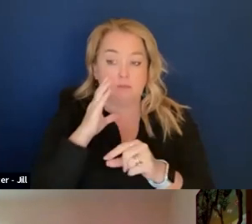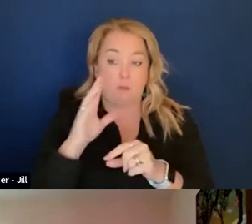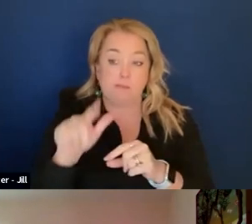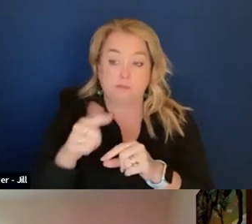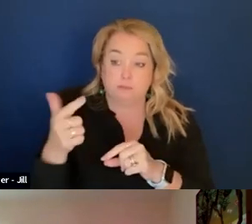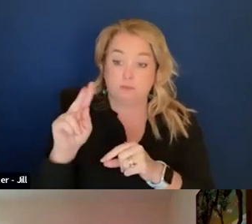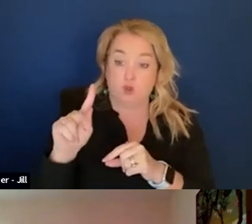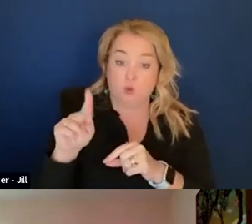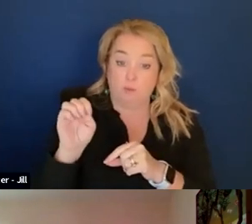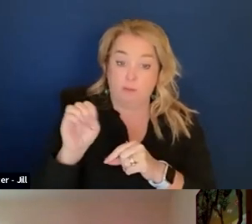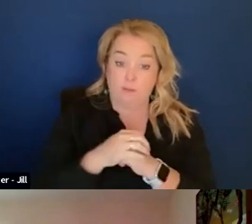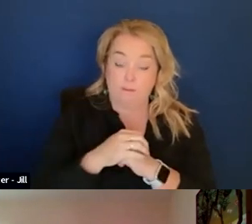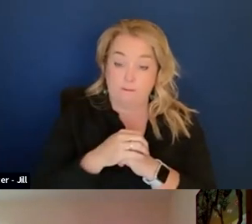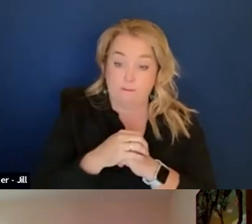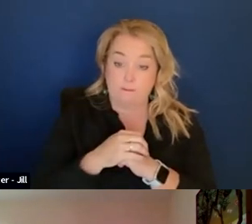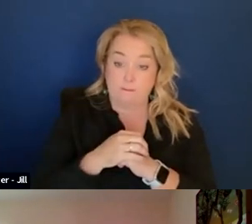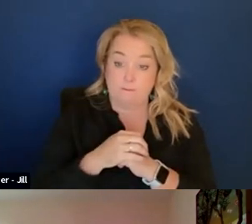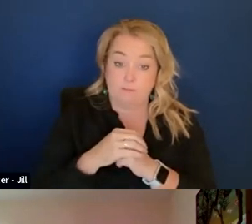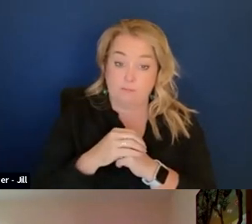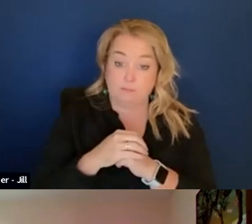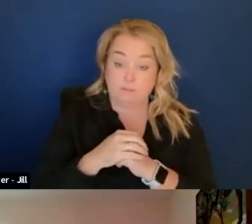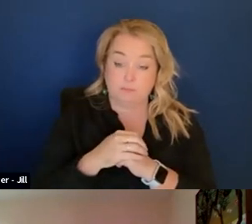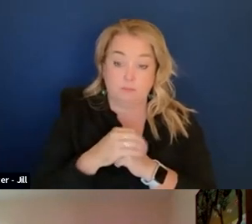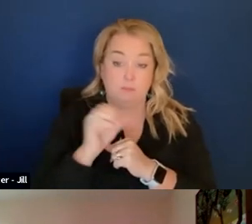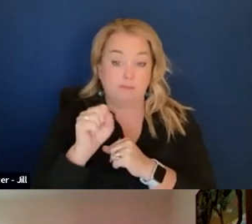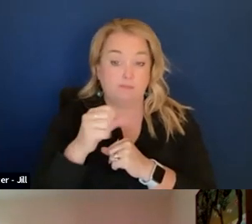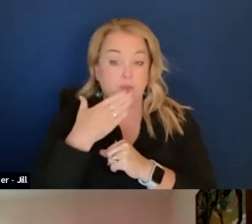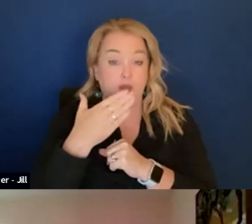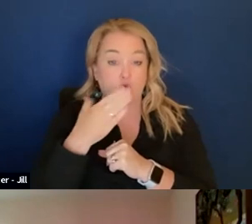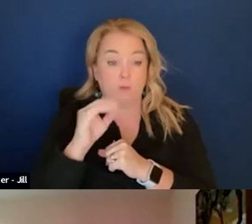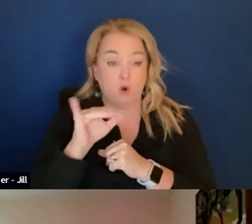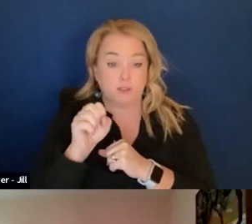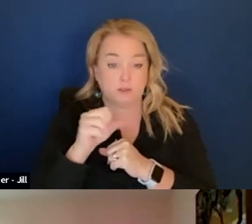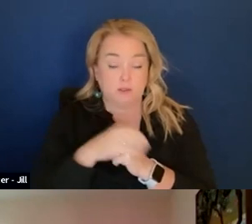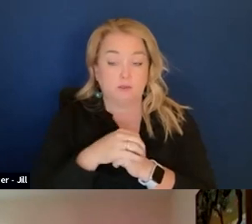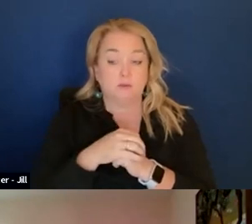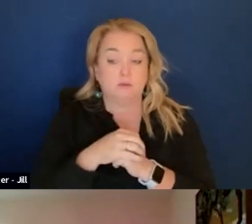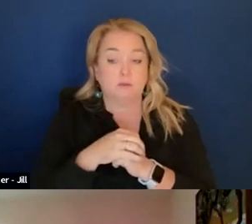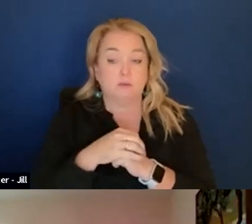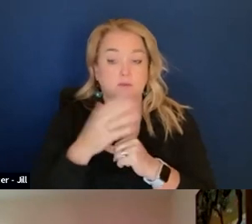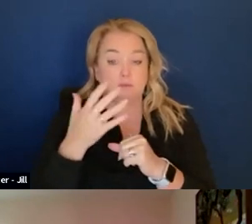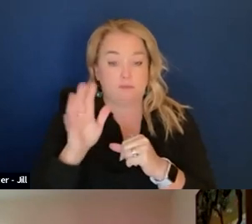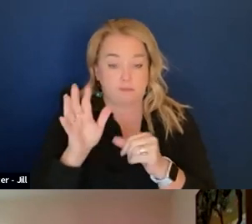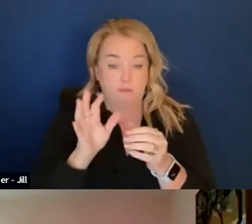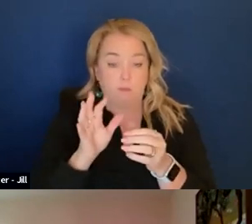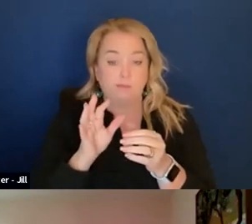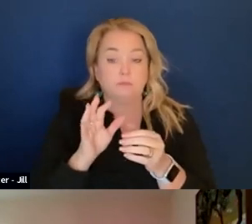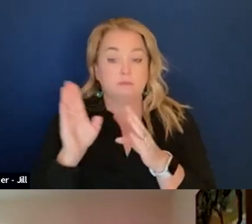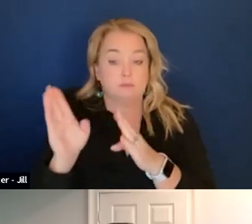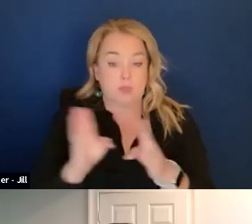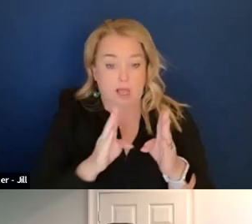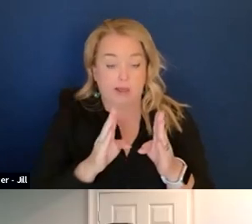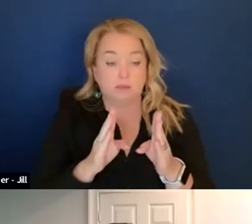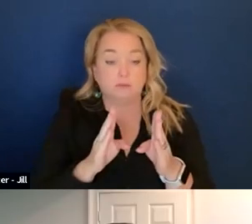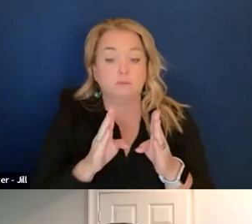over to Luke at this time. Take us from here. Great, thank you, Boris. As you indicated, the plan